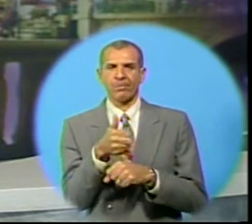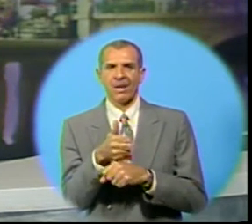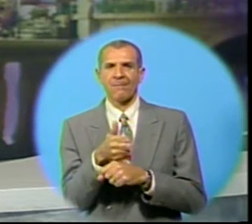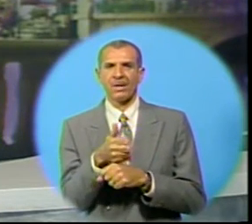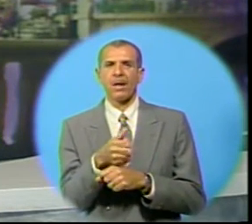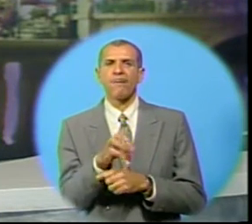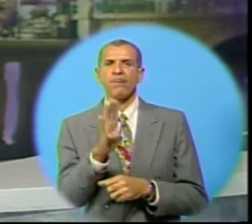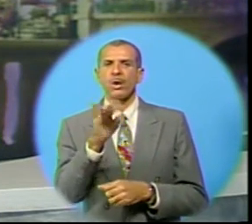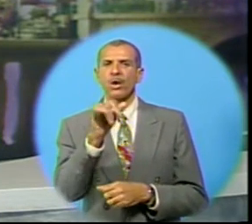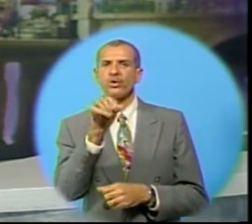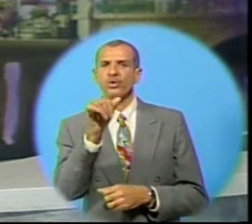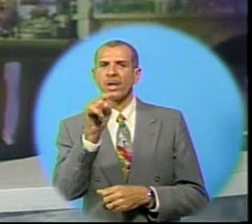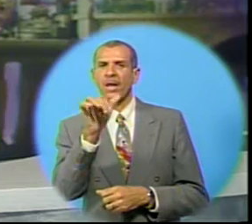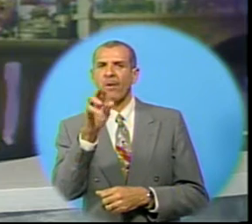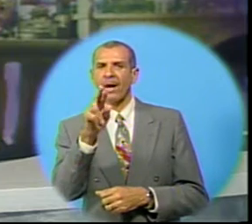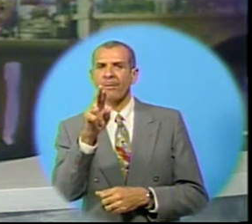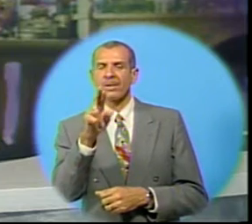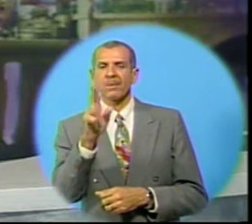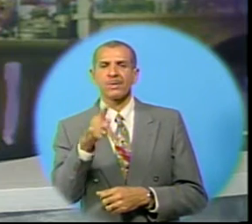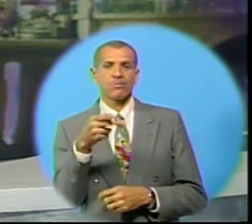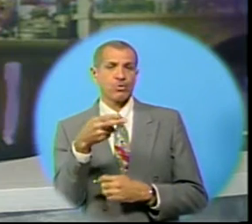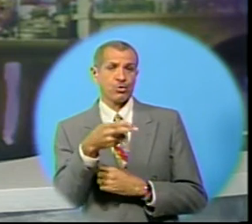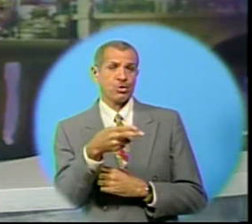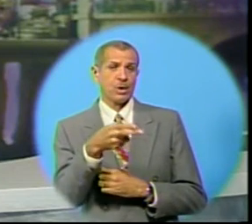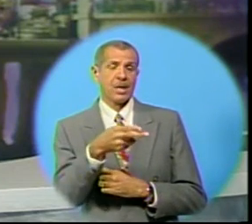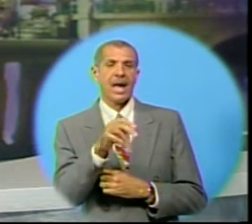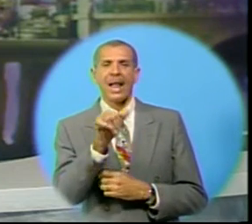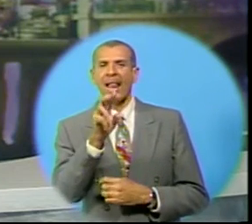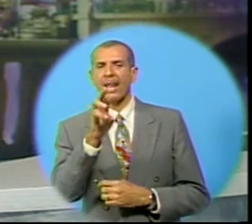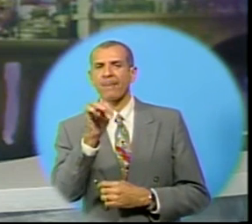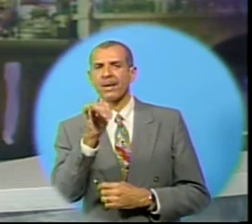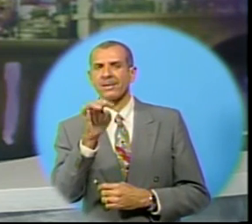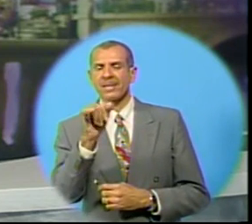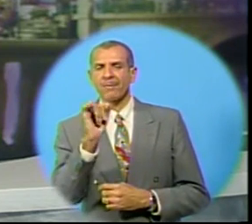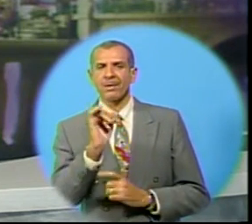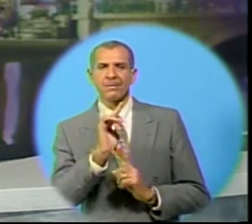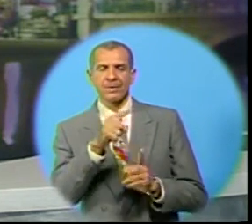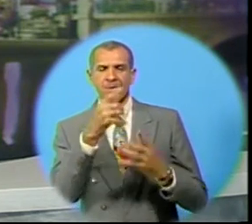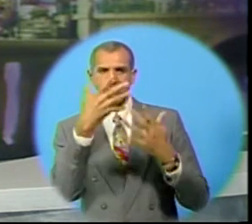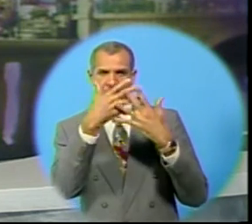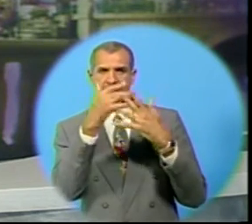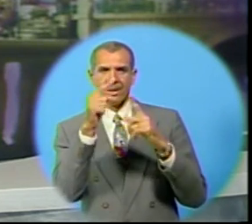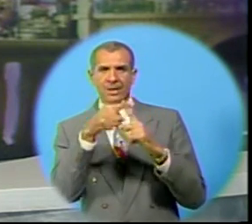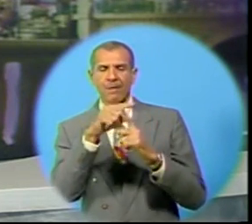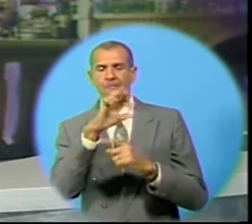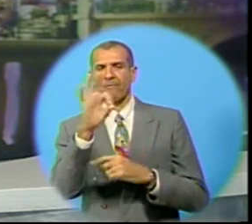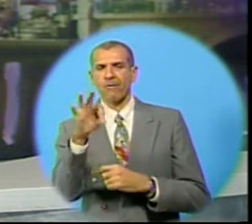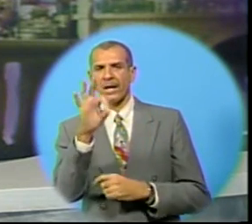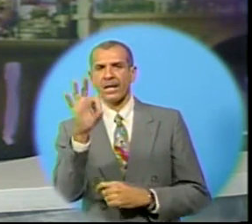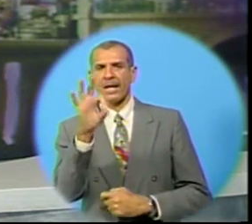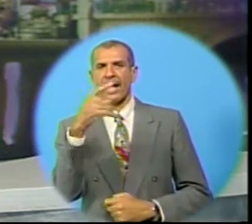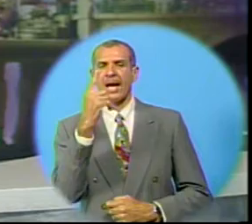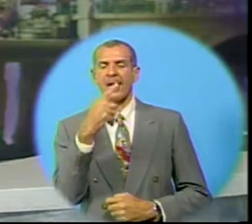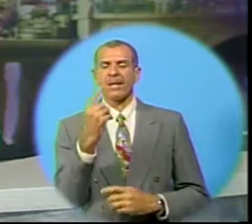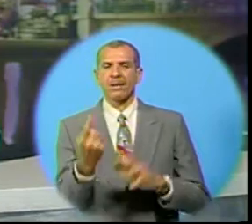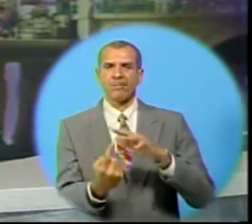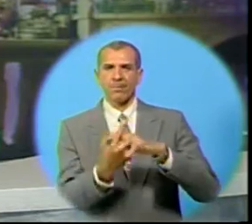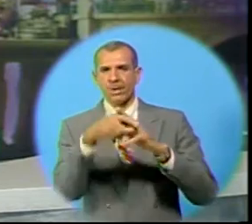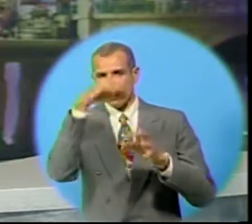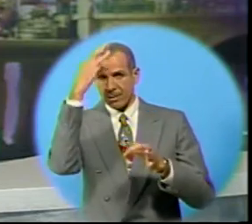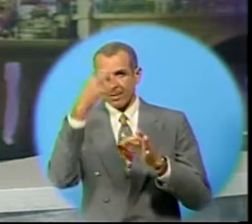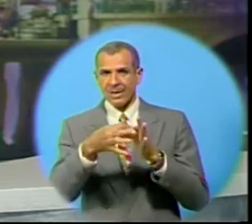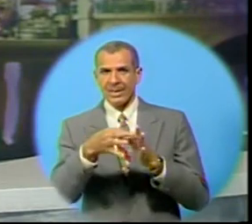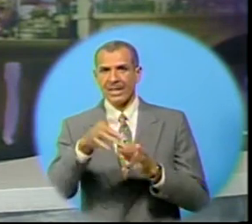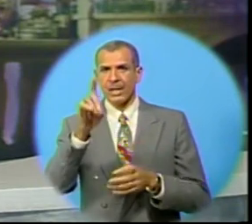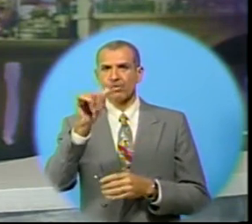aggravated burglary in which a householder was shot at Lamings. They have been remanded until next Friday, when they will appear at the District